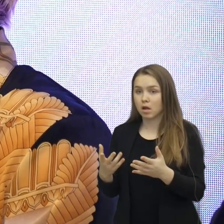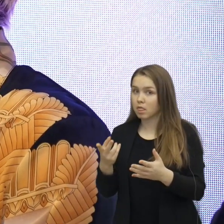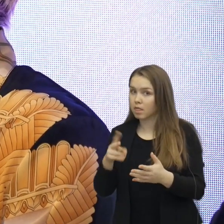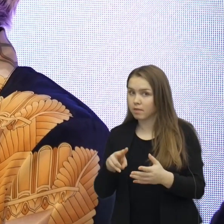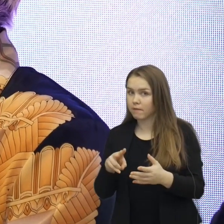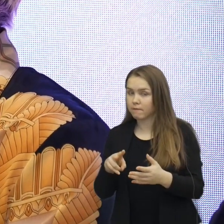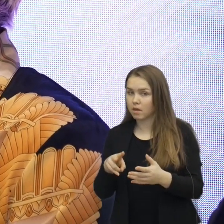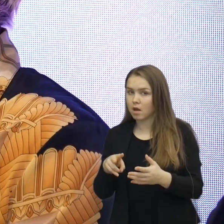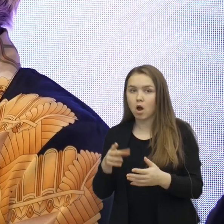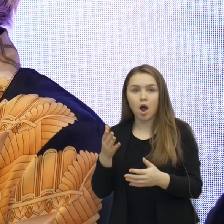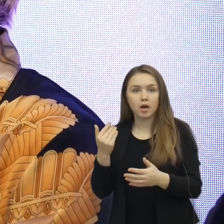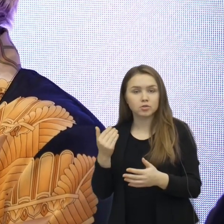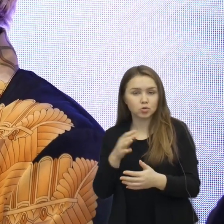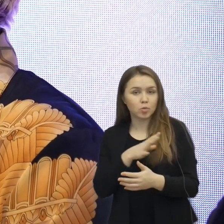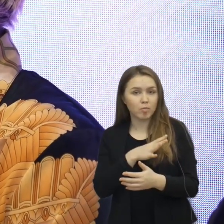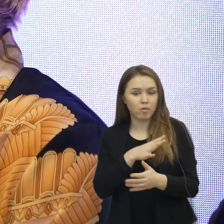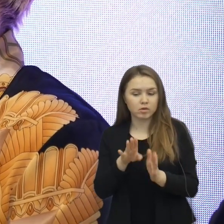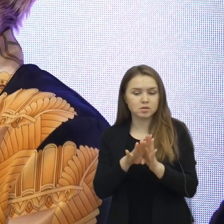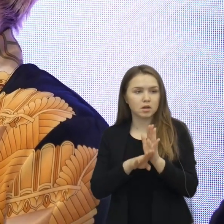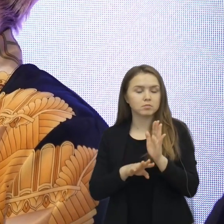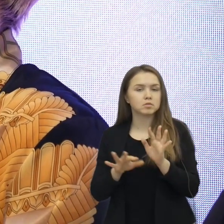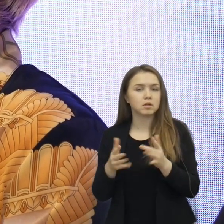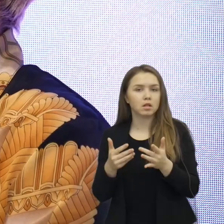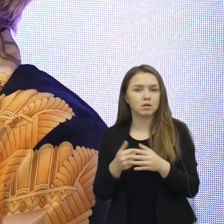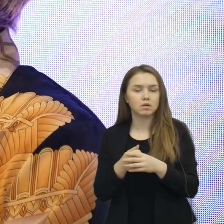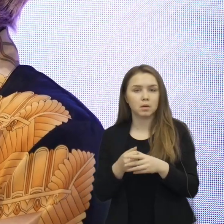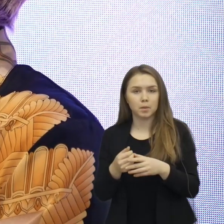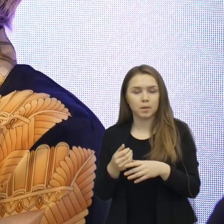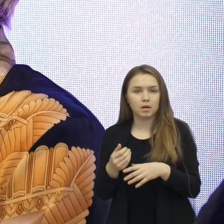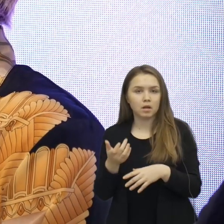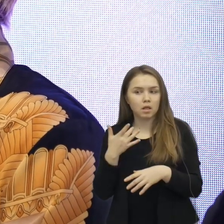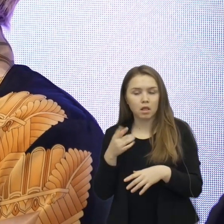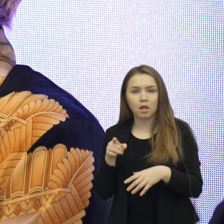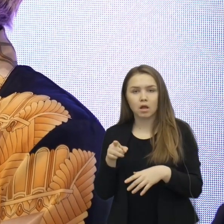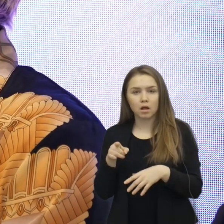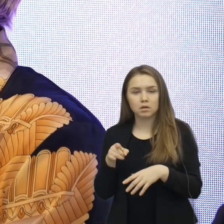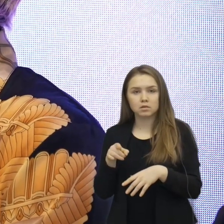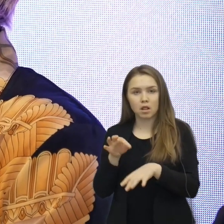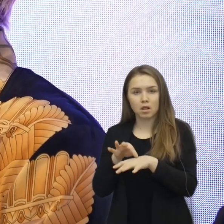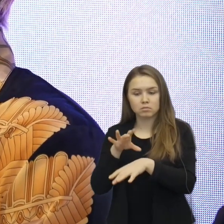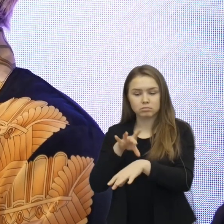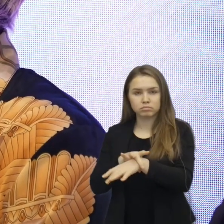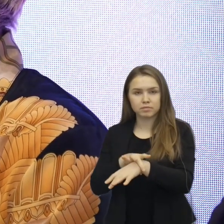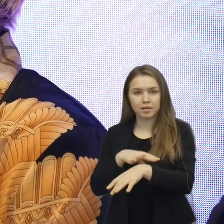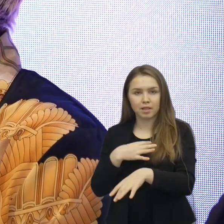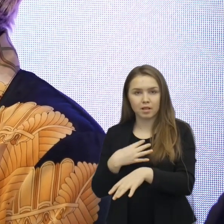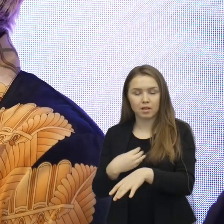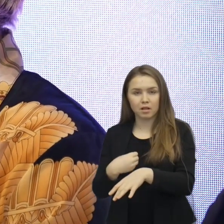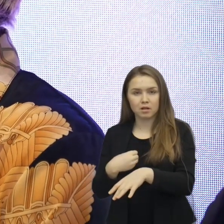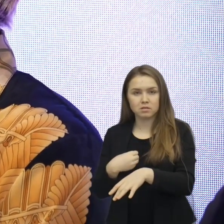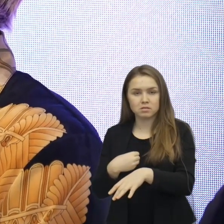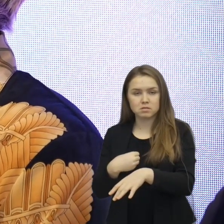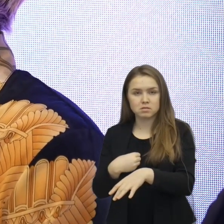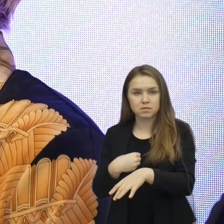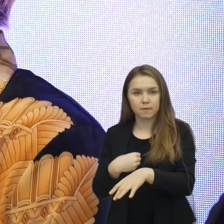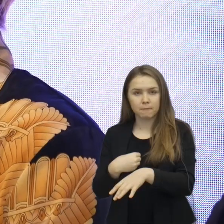which required that to get the diagnosis or to be able to change your legal gender, you had to have a diagnosis, but nobody else